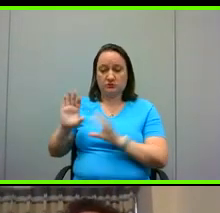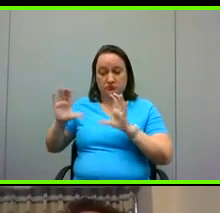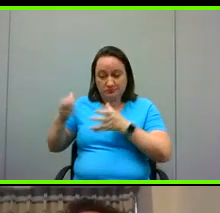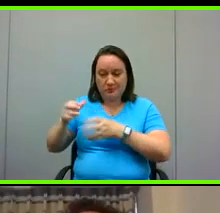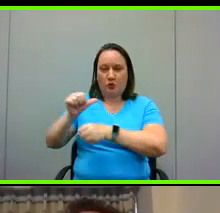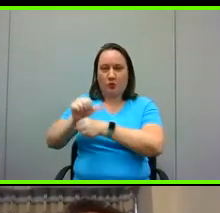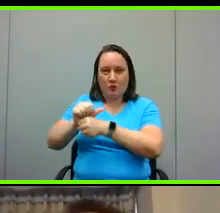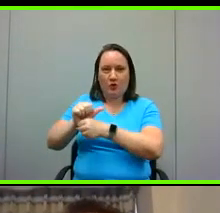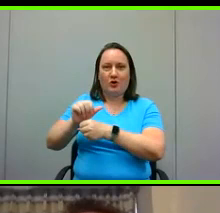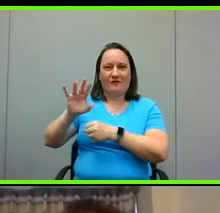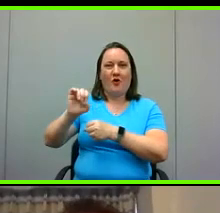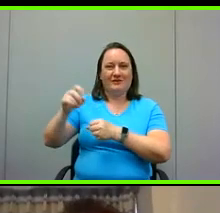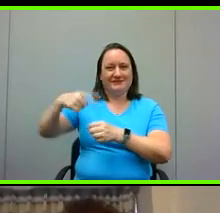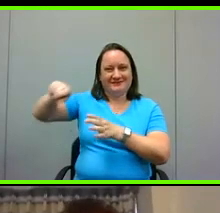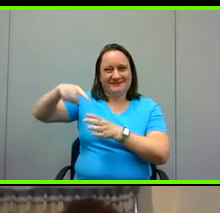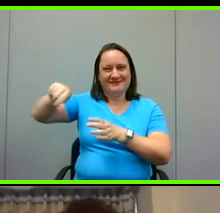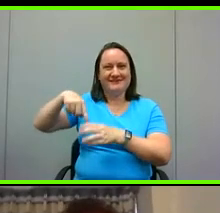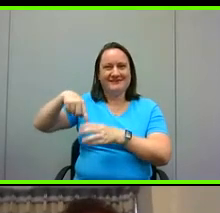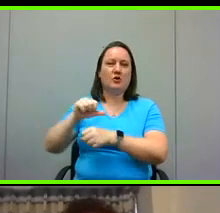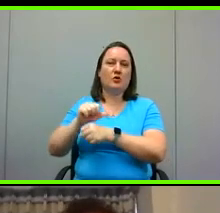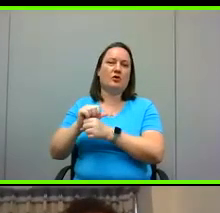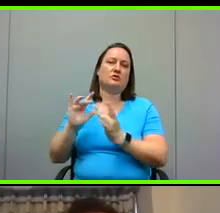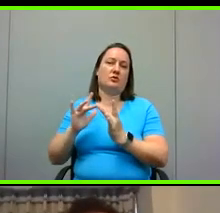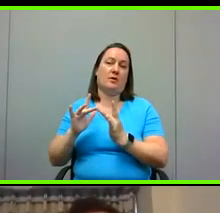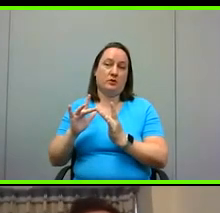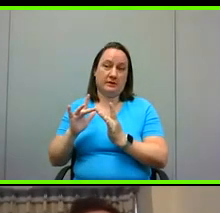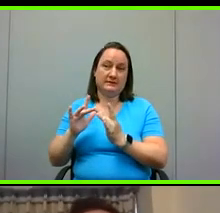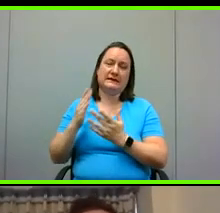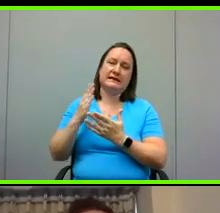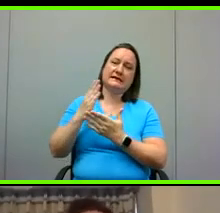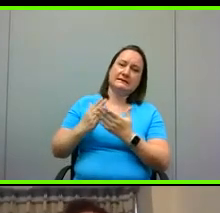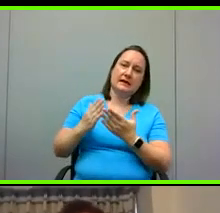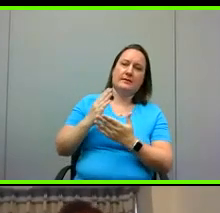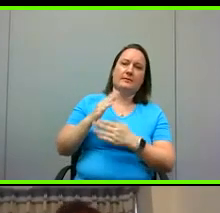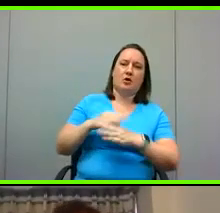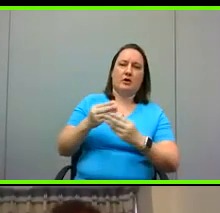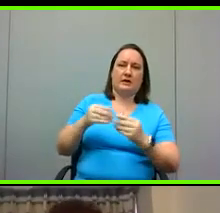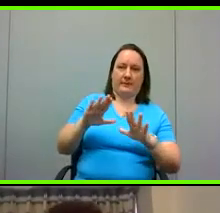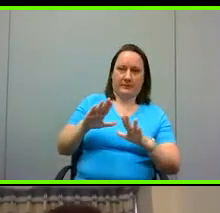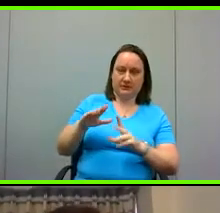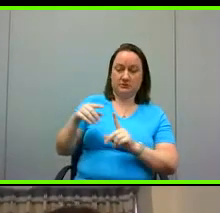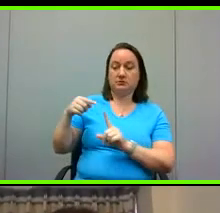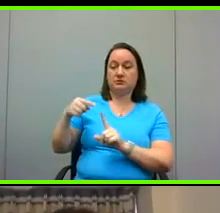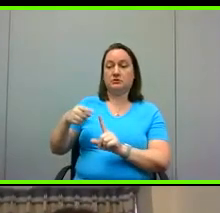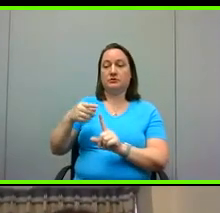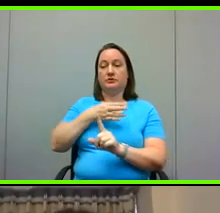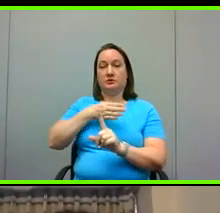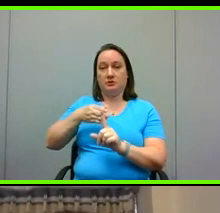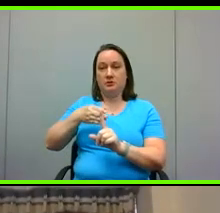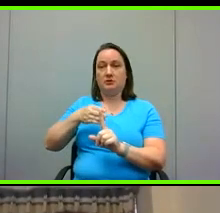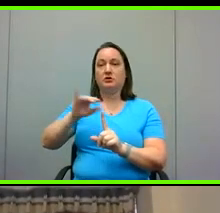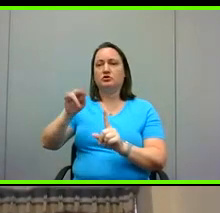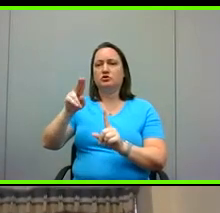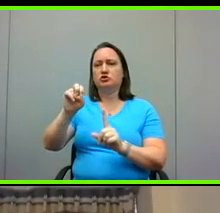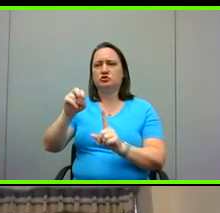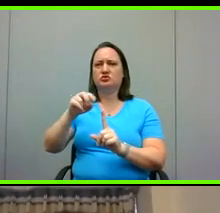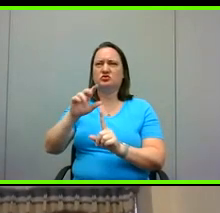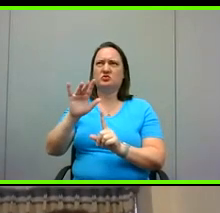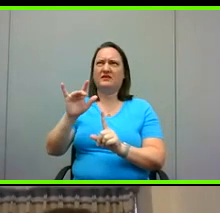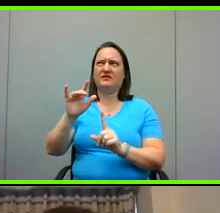working remotely and some on campus. But in June, I believe, I think June 25th, or maybe it